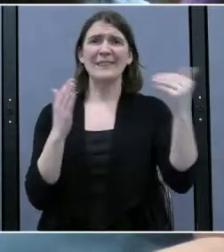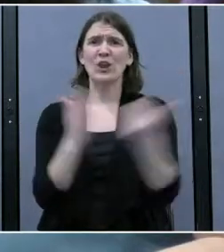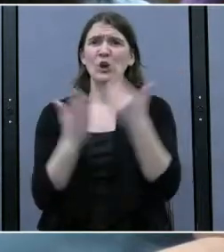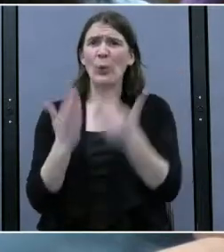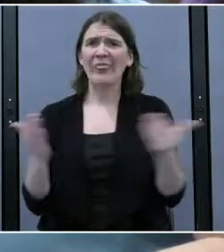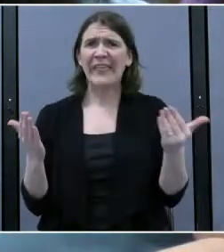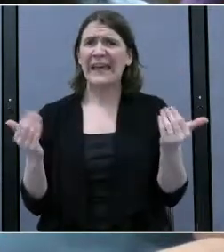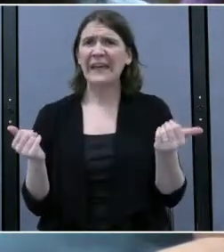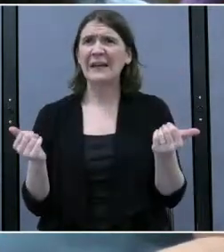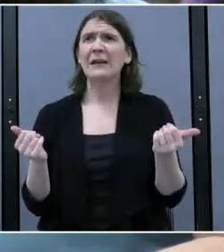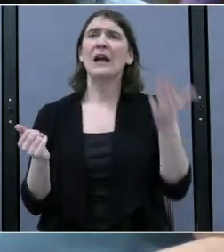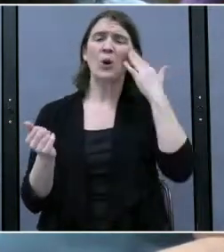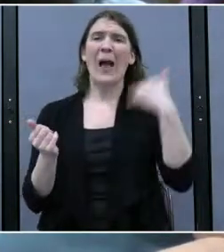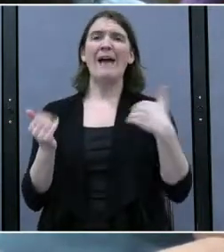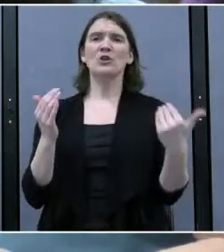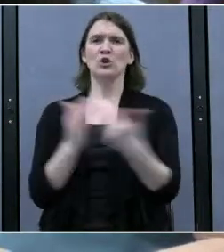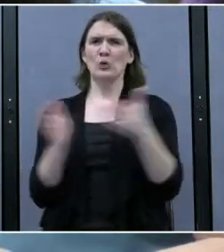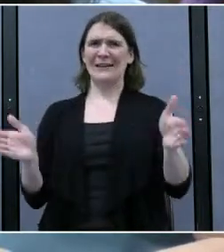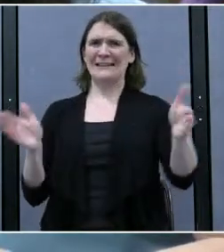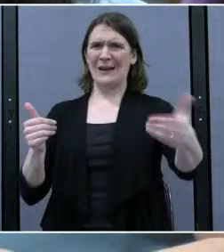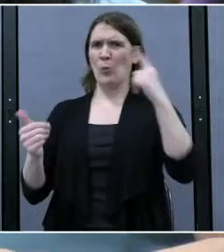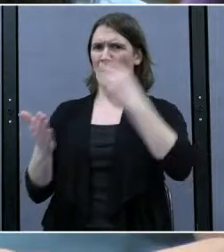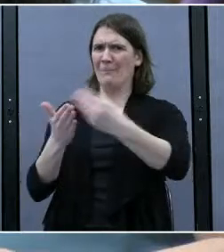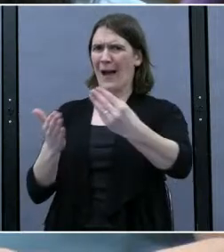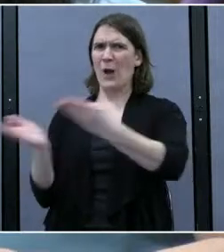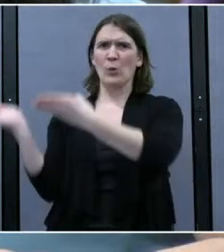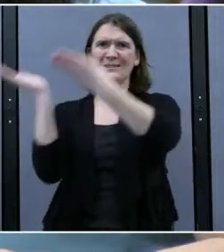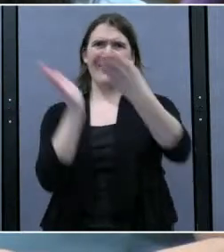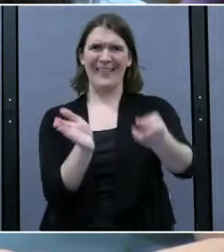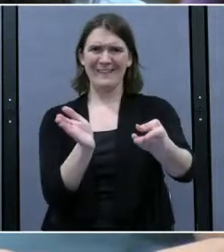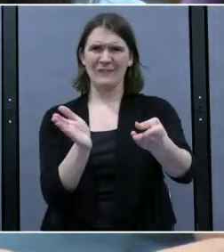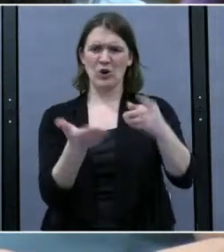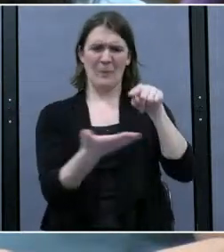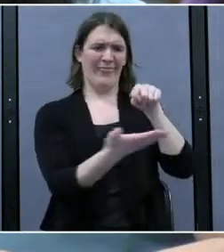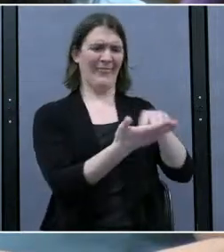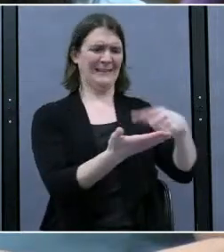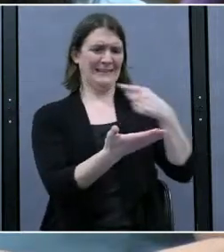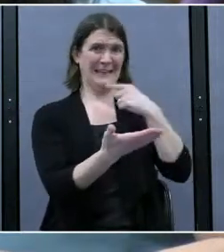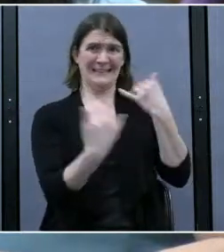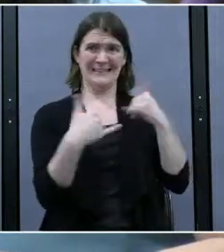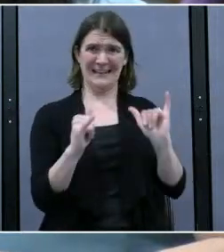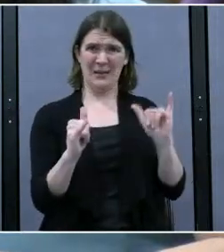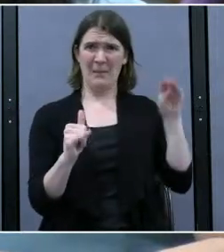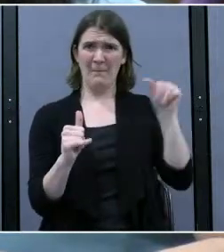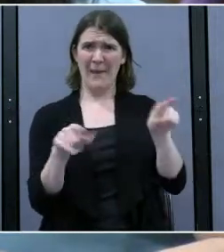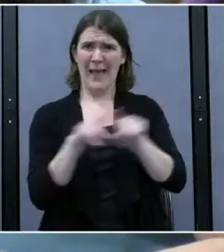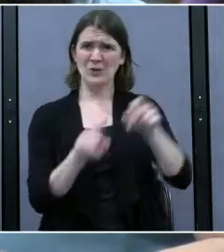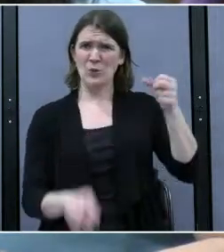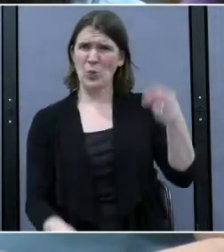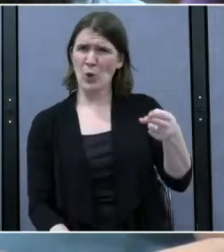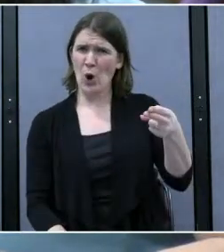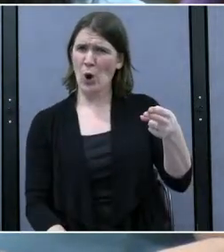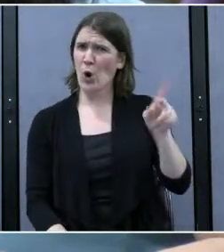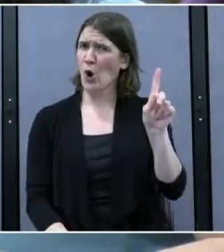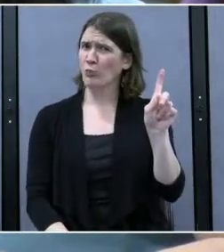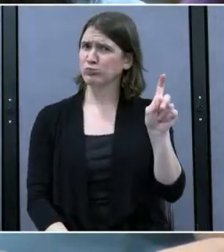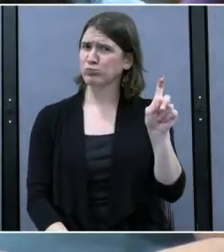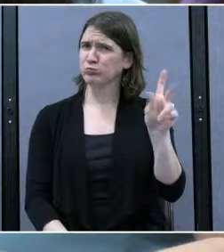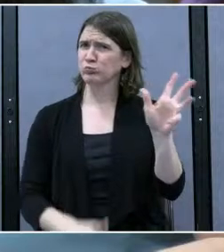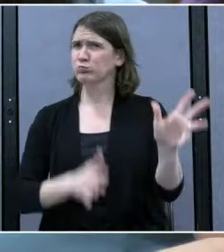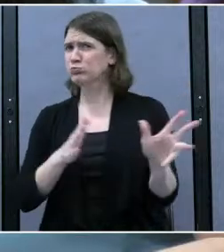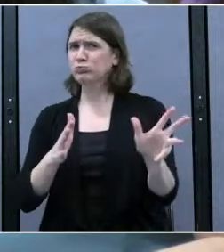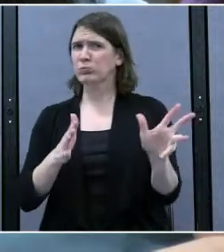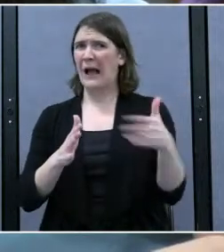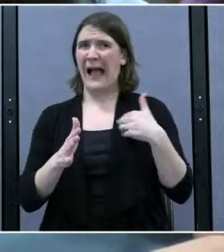We knew there's a new container you're buying, it's going to be delivered. This says we're still doing the pay-as-you-throw. What container